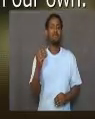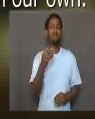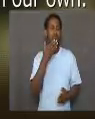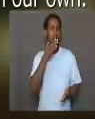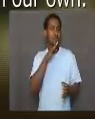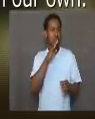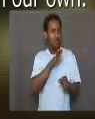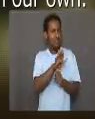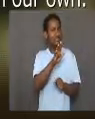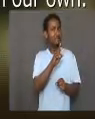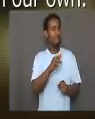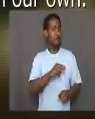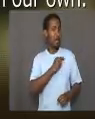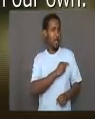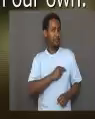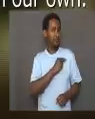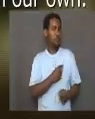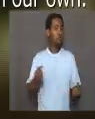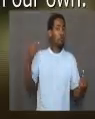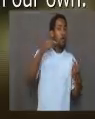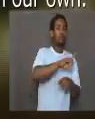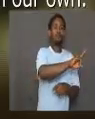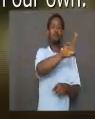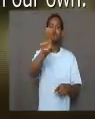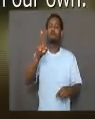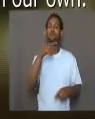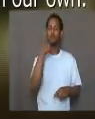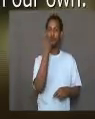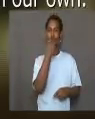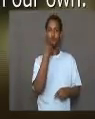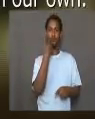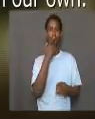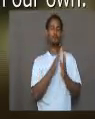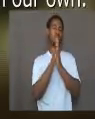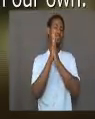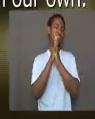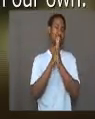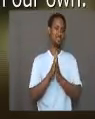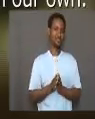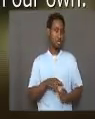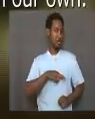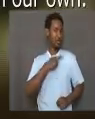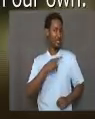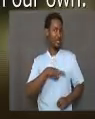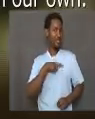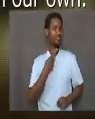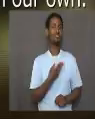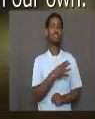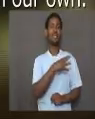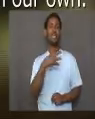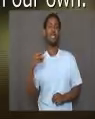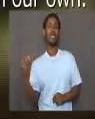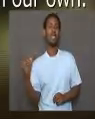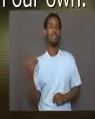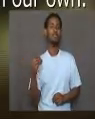permissive attitude towards those whose opinions, religion,